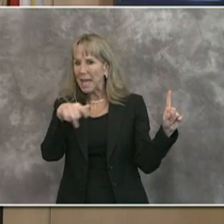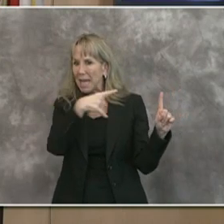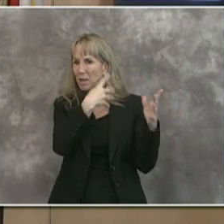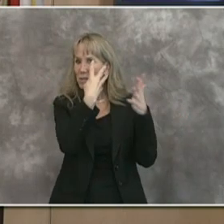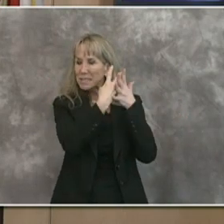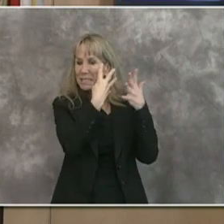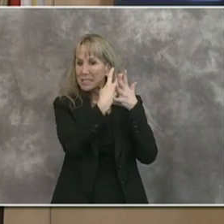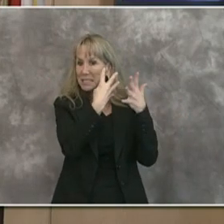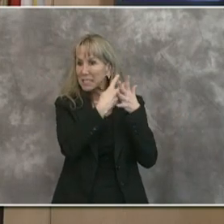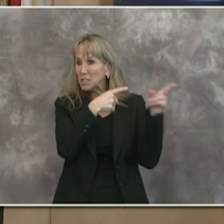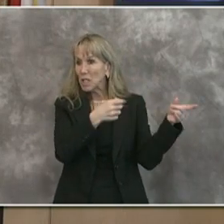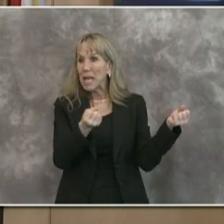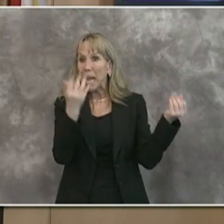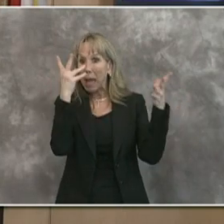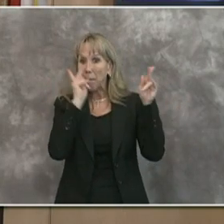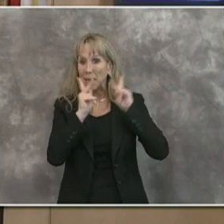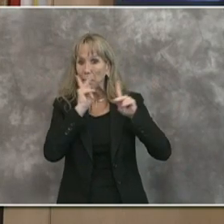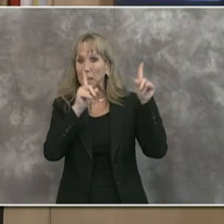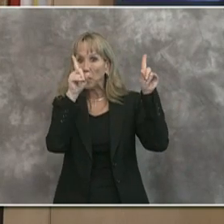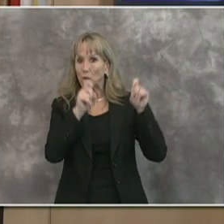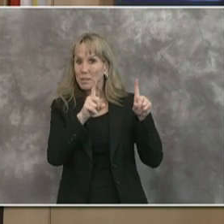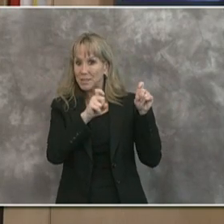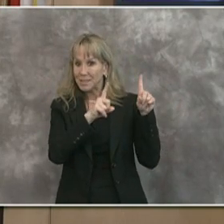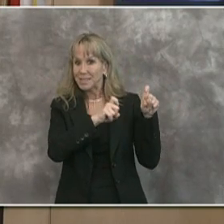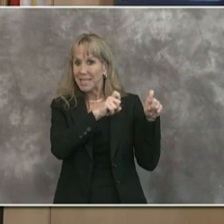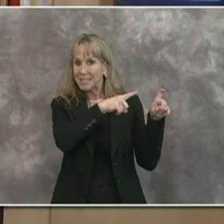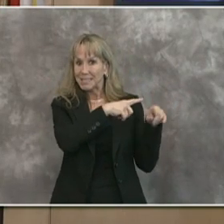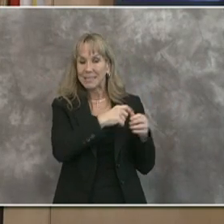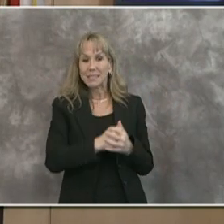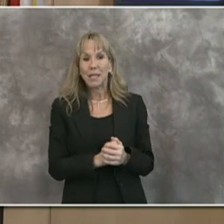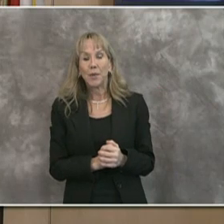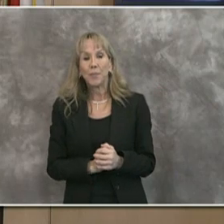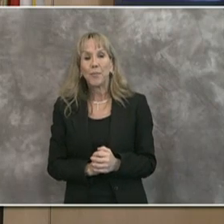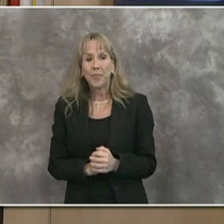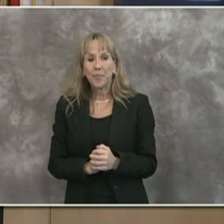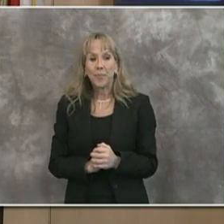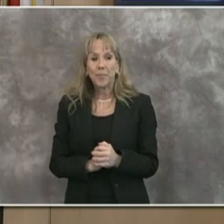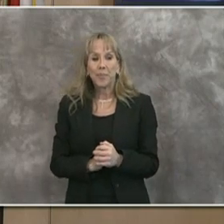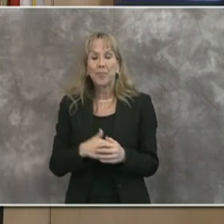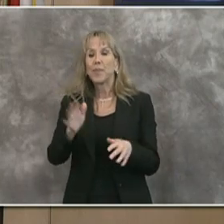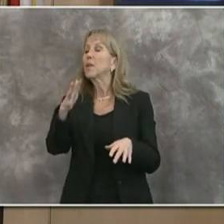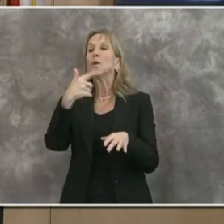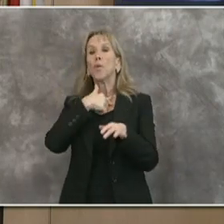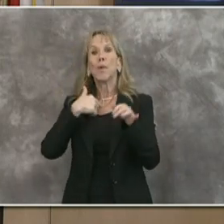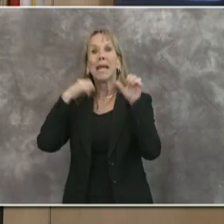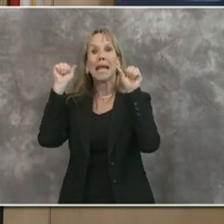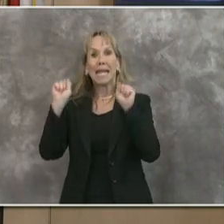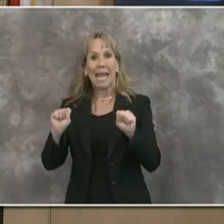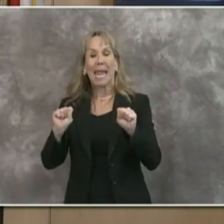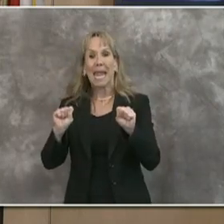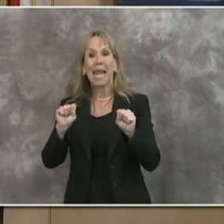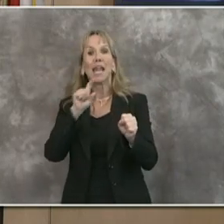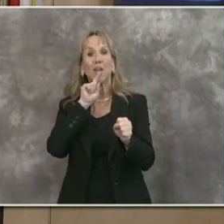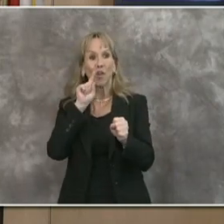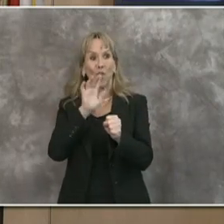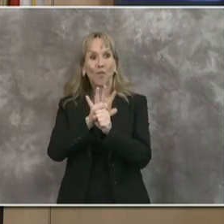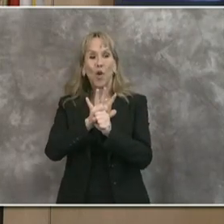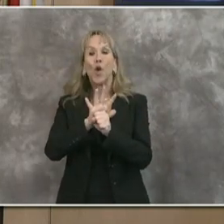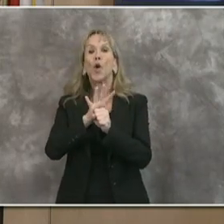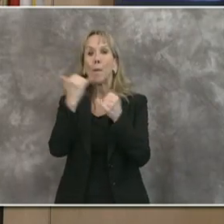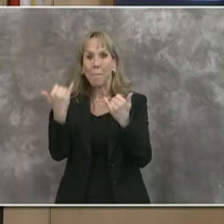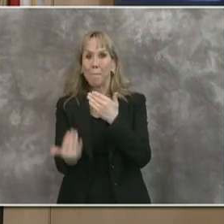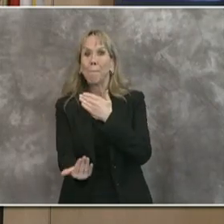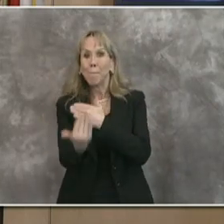many others have been tested positive there? Well, we can confirm that we had a report this morning of